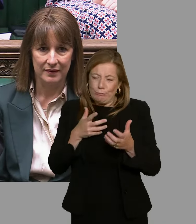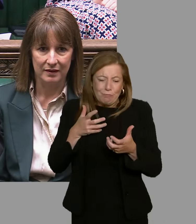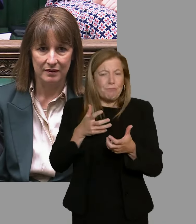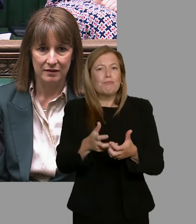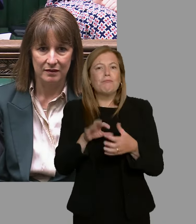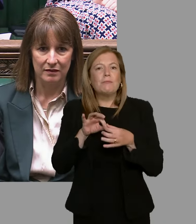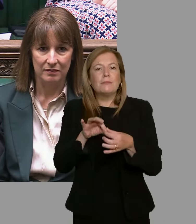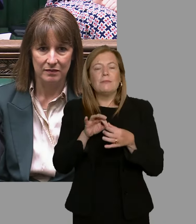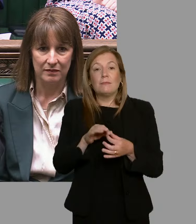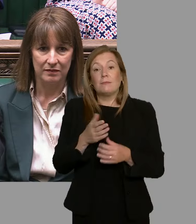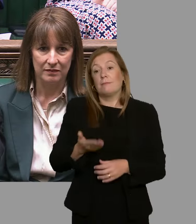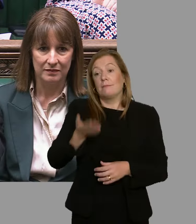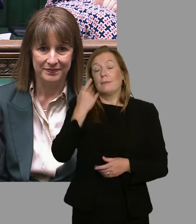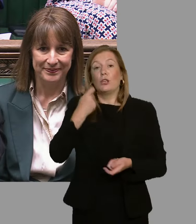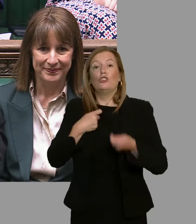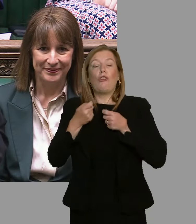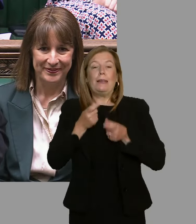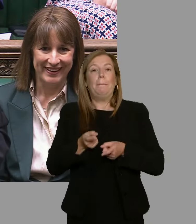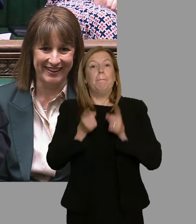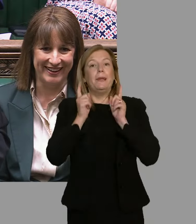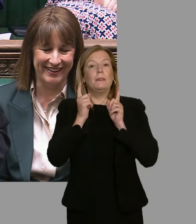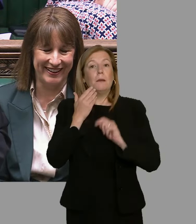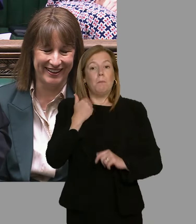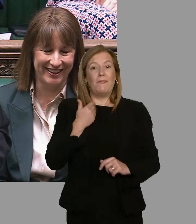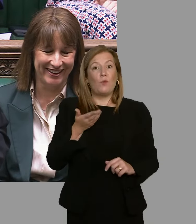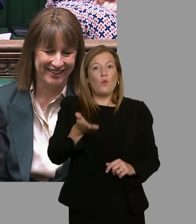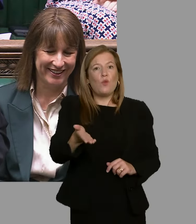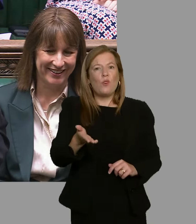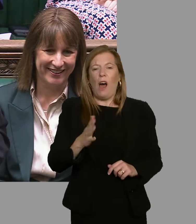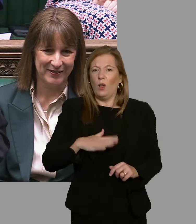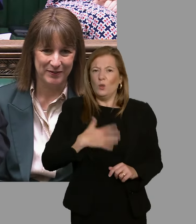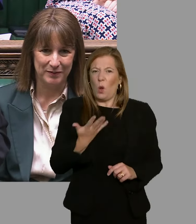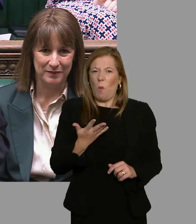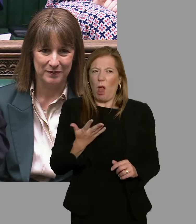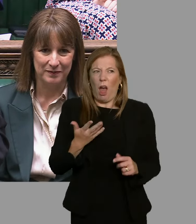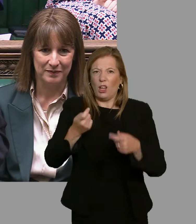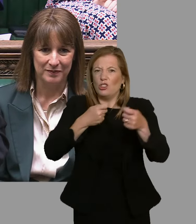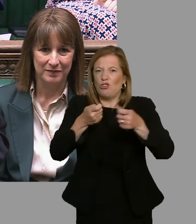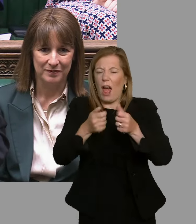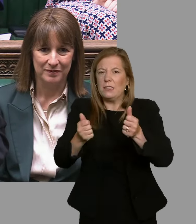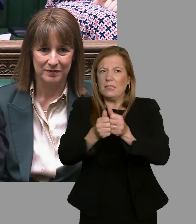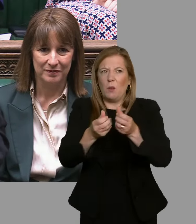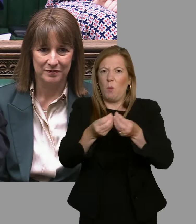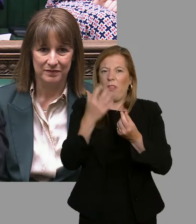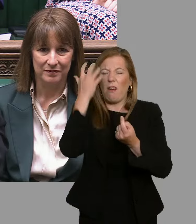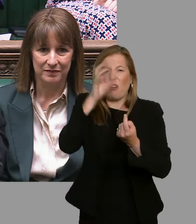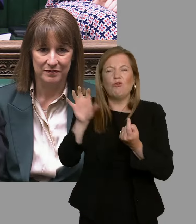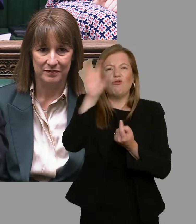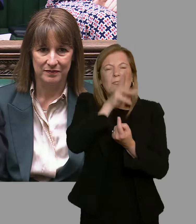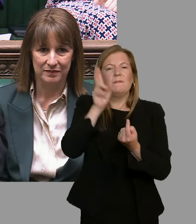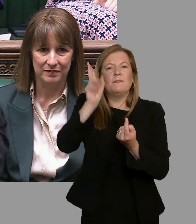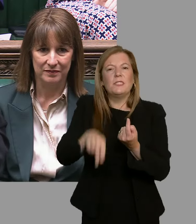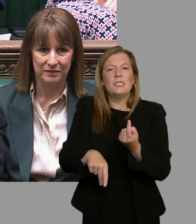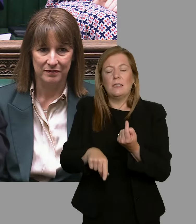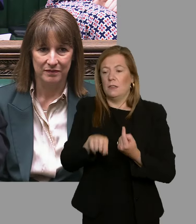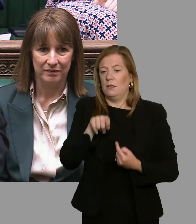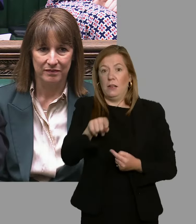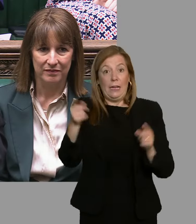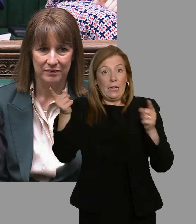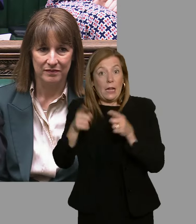who's against all trade deals which boost our economy. She says she's against the India deal, even though it's got the same provisions she put on the